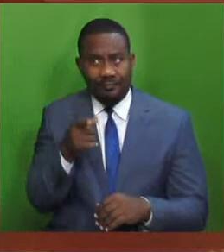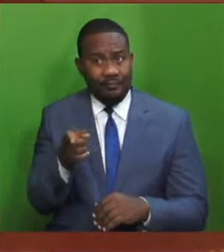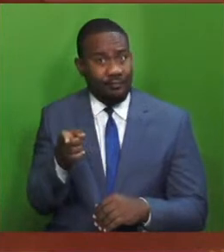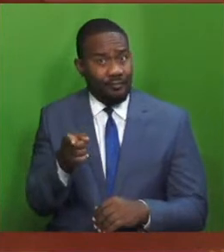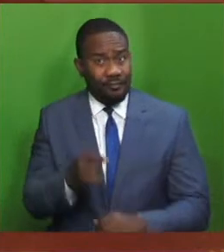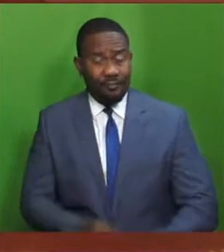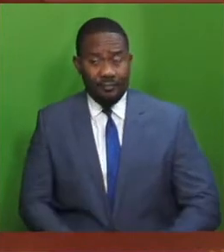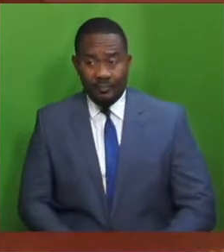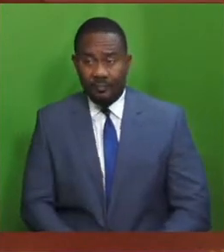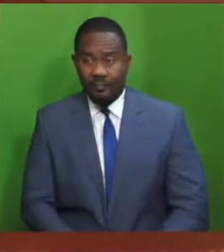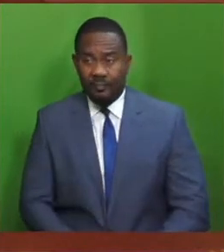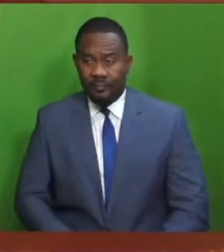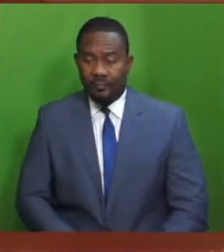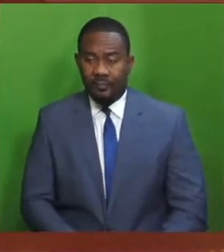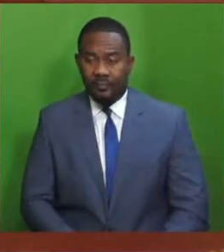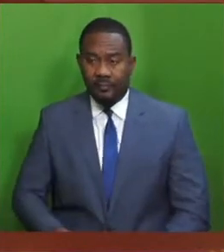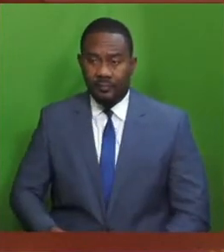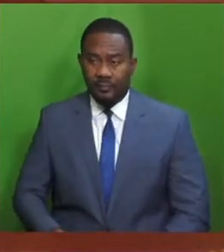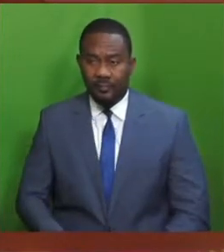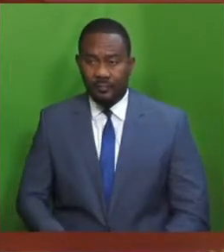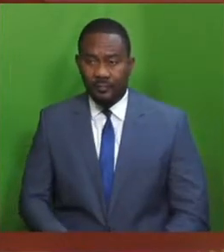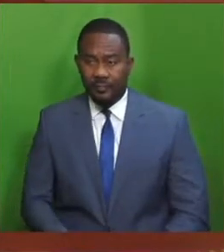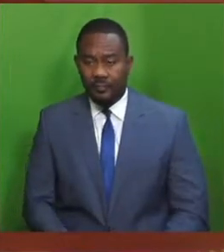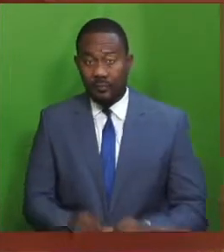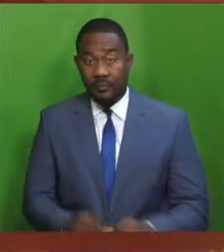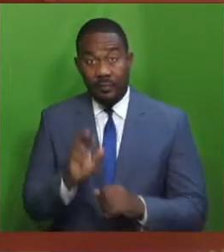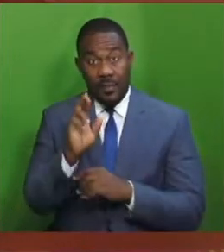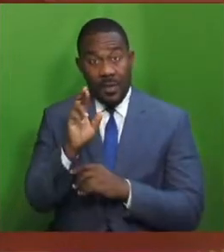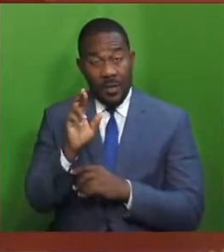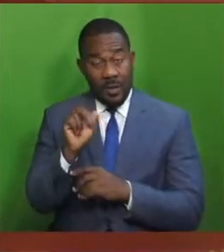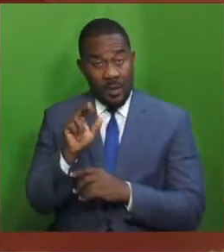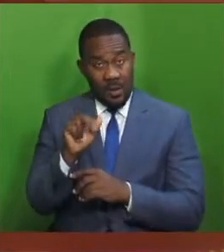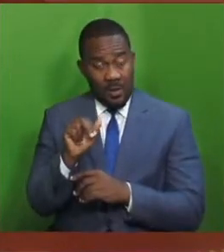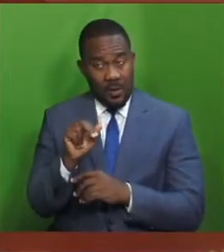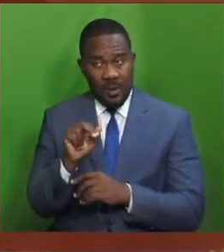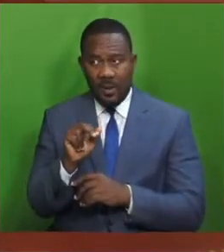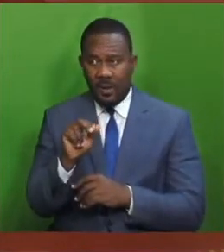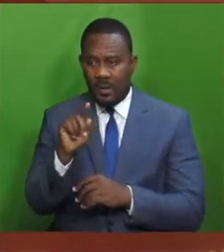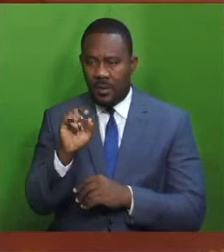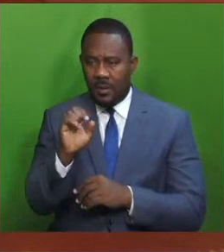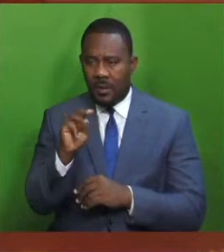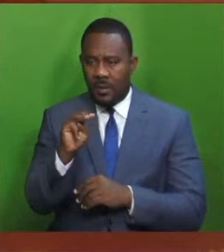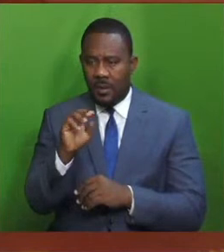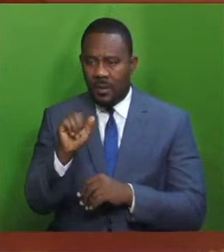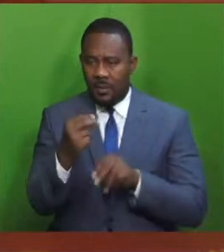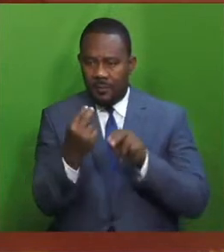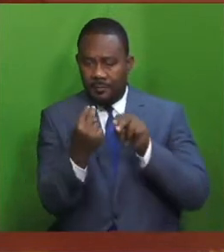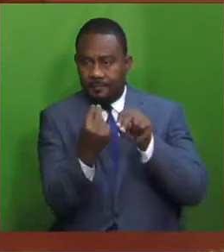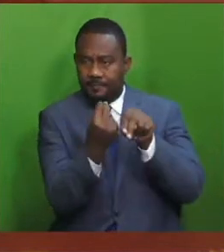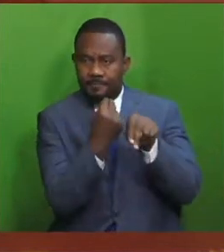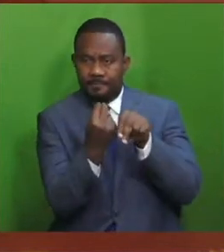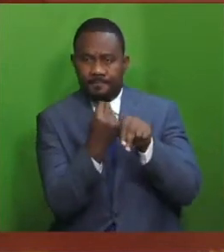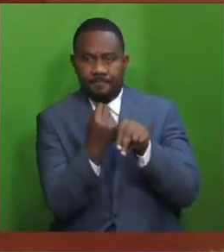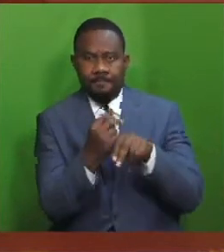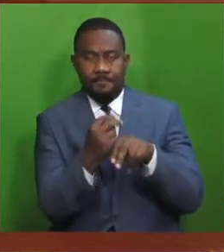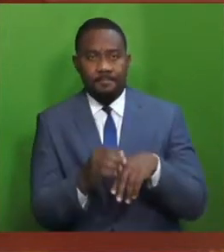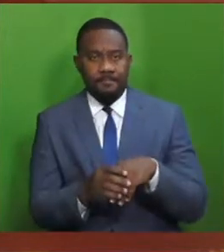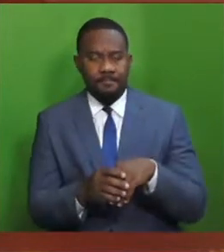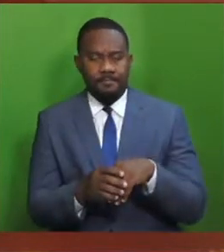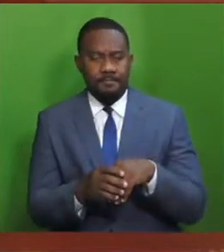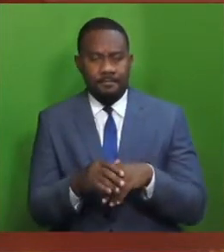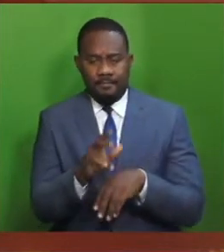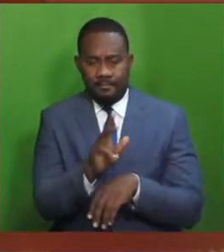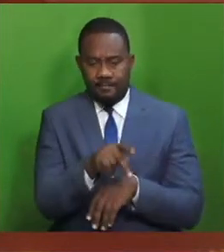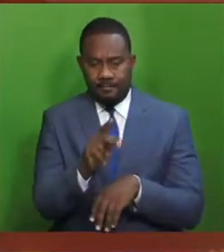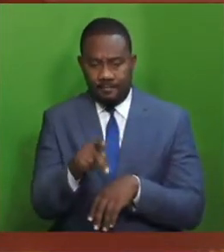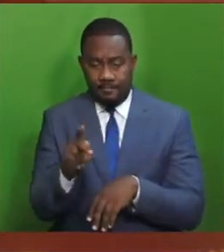Speaker, Accra Tema Motorway, PPP, we support the policy, because when you